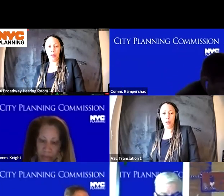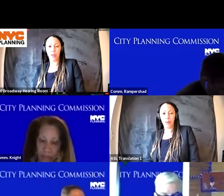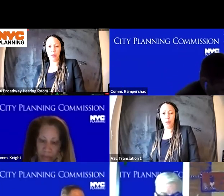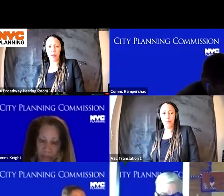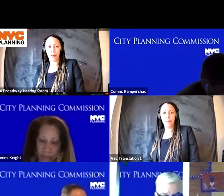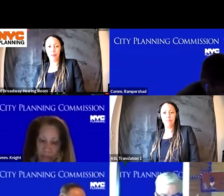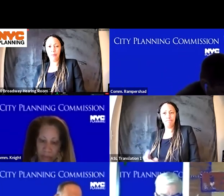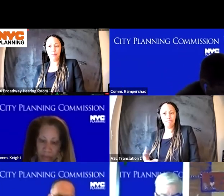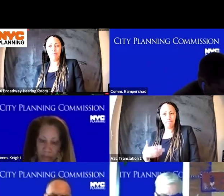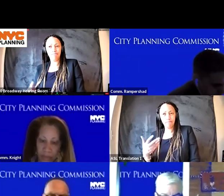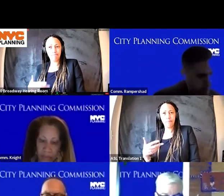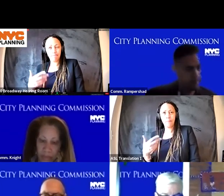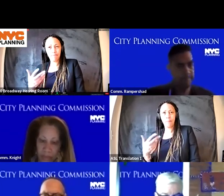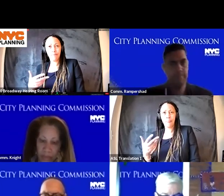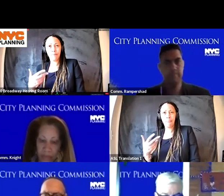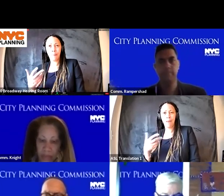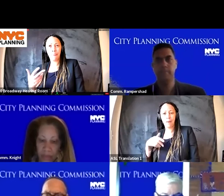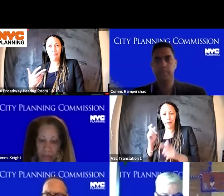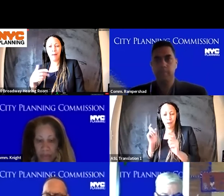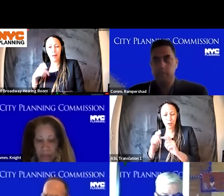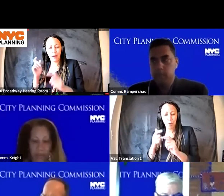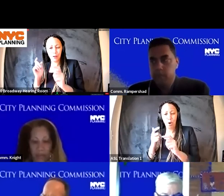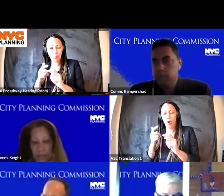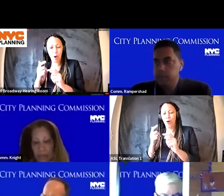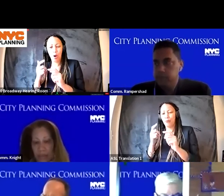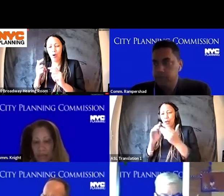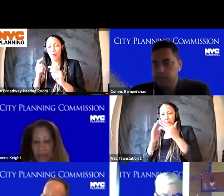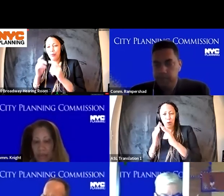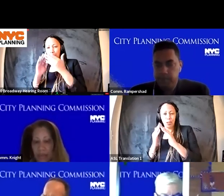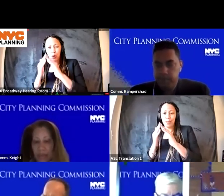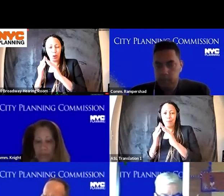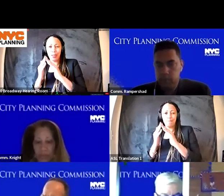and that it's a very small community. It's not a